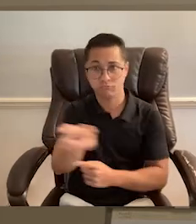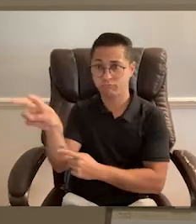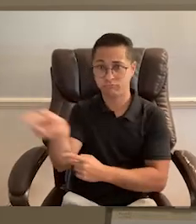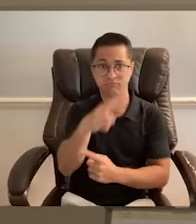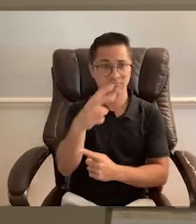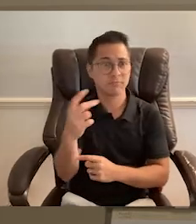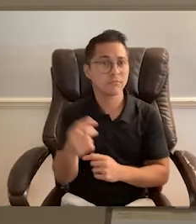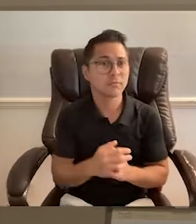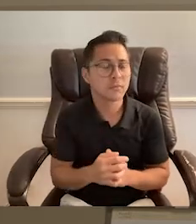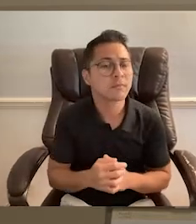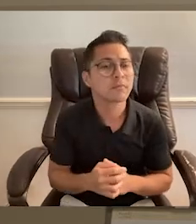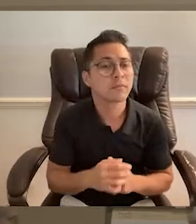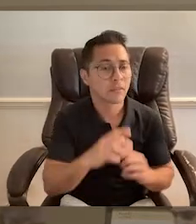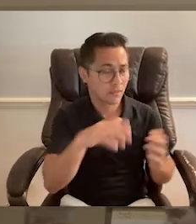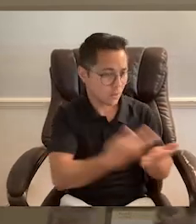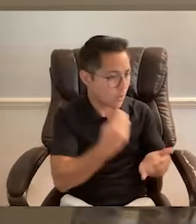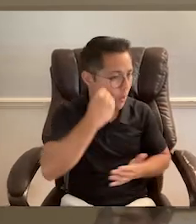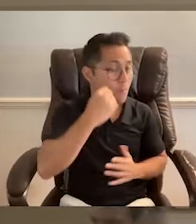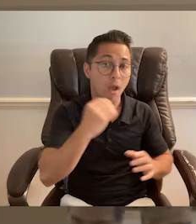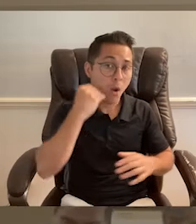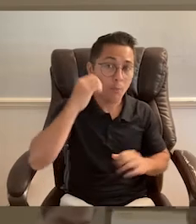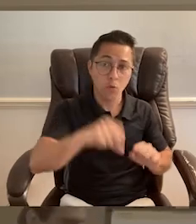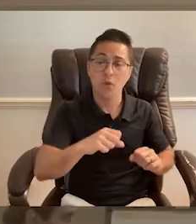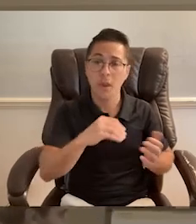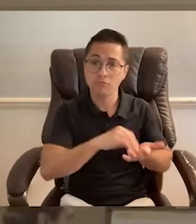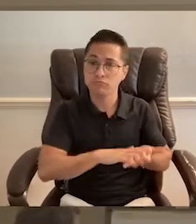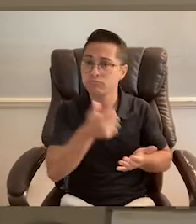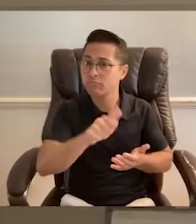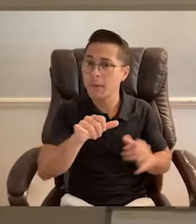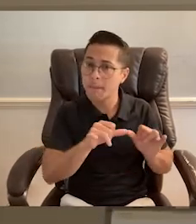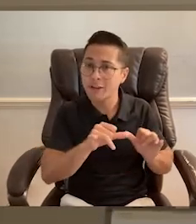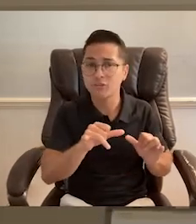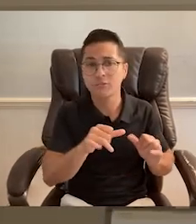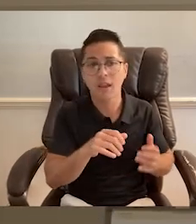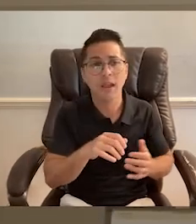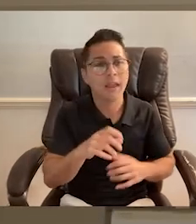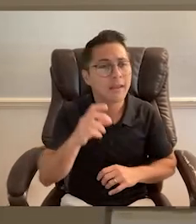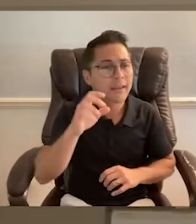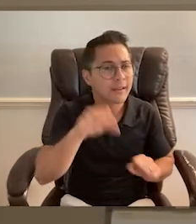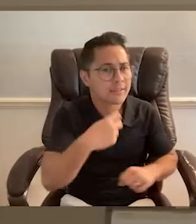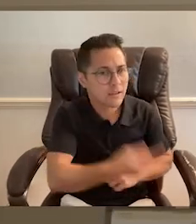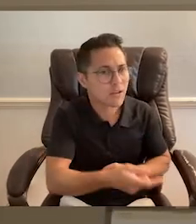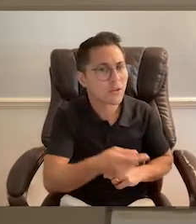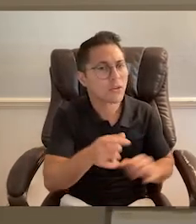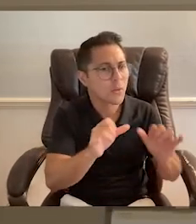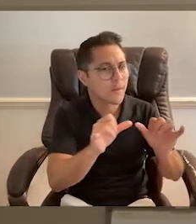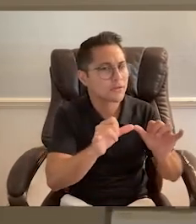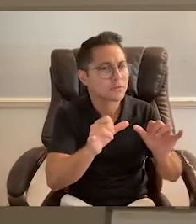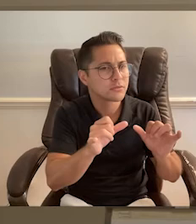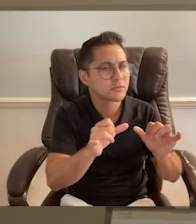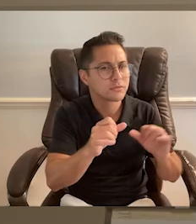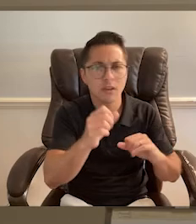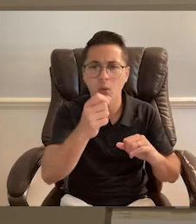any questions you want once we're done. Thank you, Dr. Al-Qasimi. So it's interesting, when you look at some of these projects,